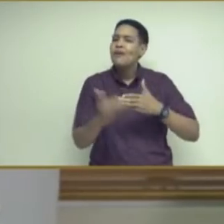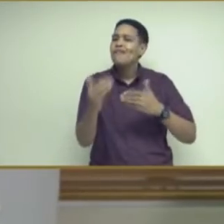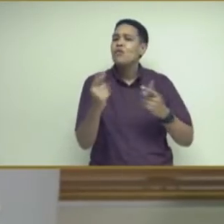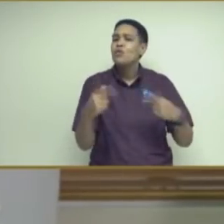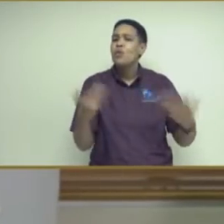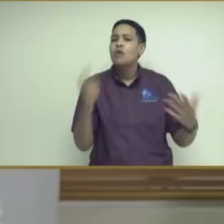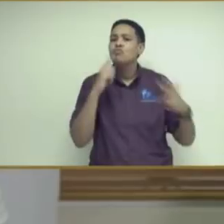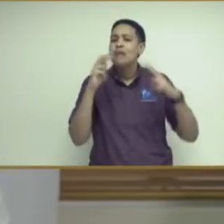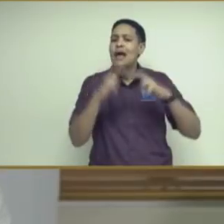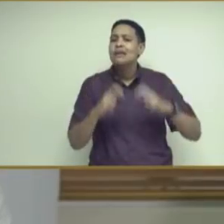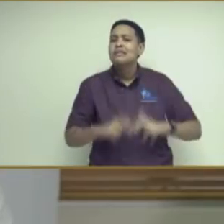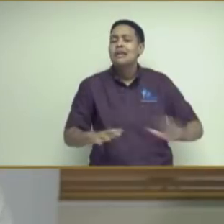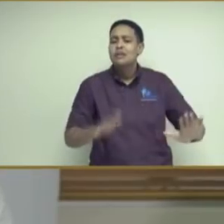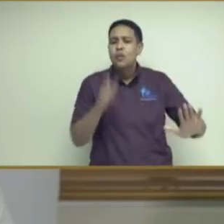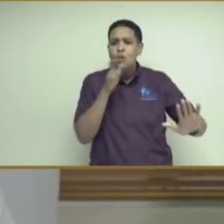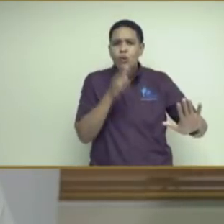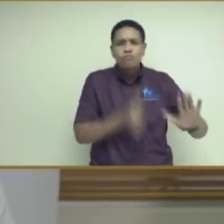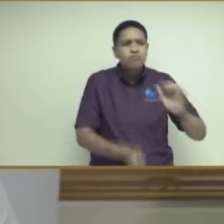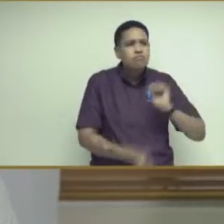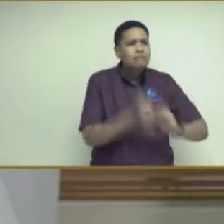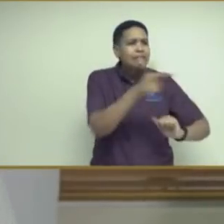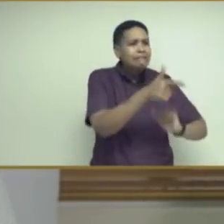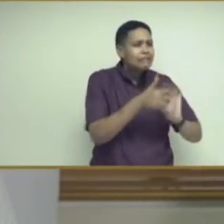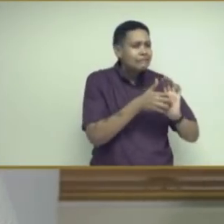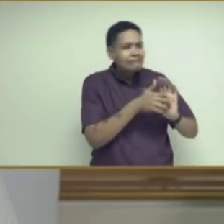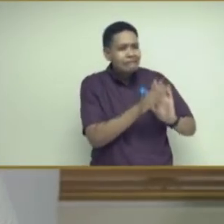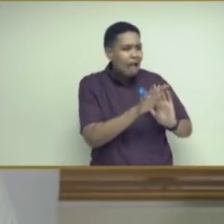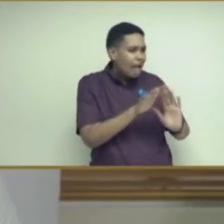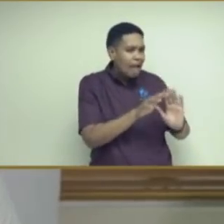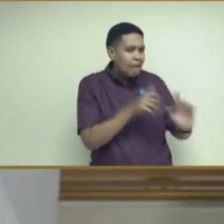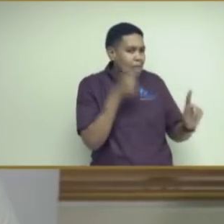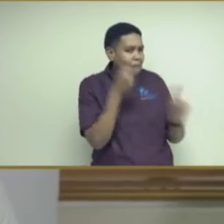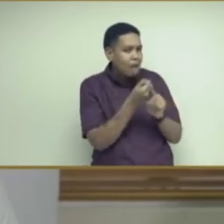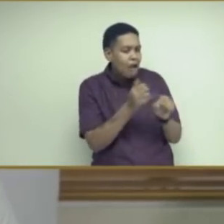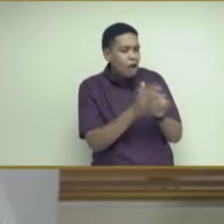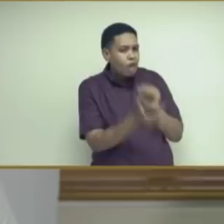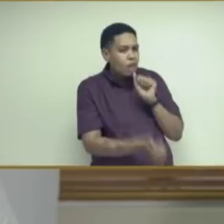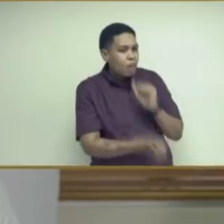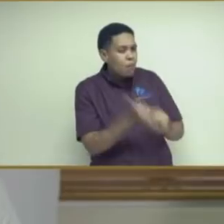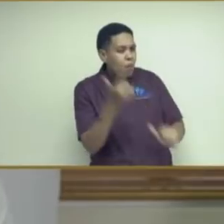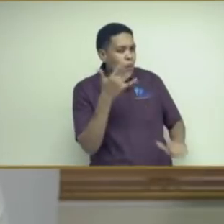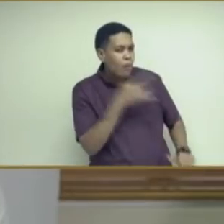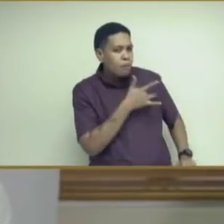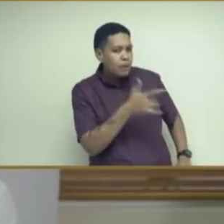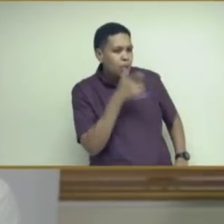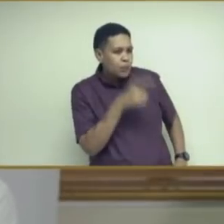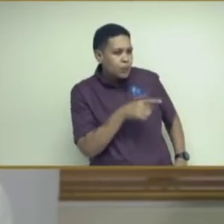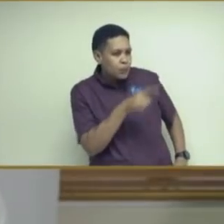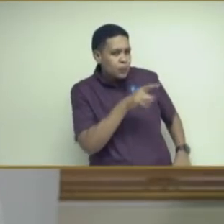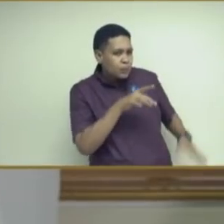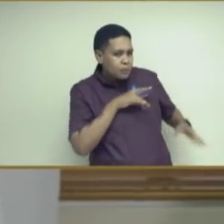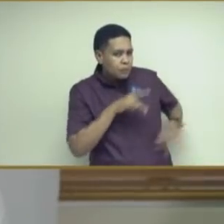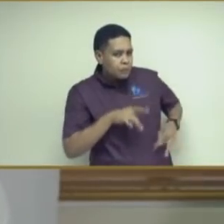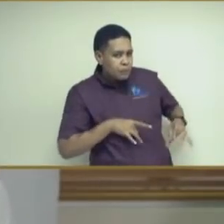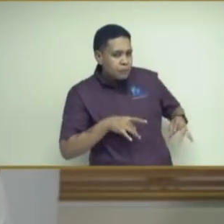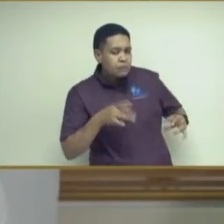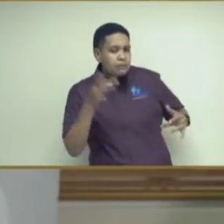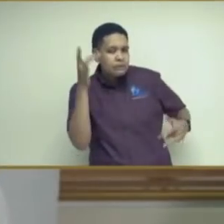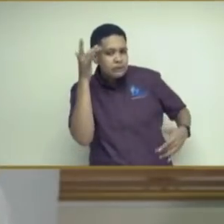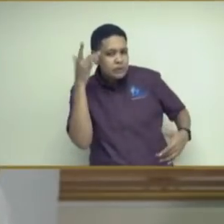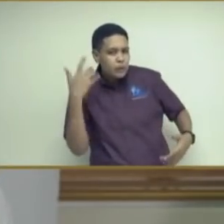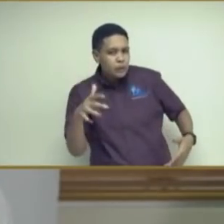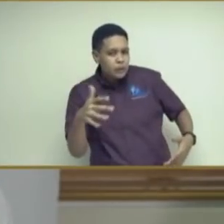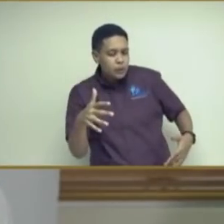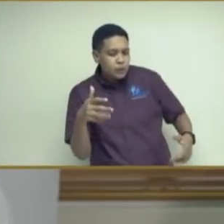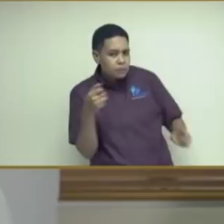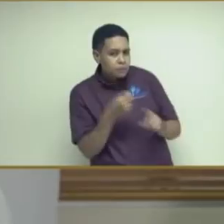to assess who are most vulnerable to COVID, and I think it's important from a public health perspective, particularly in